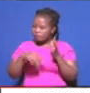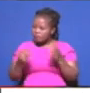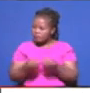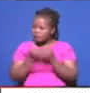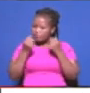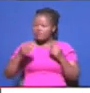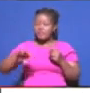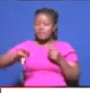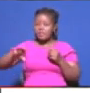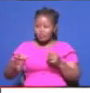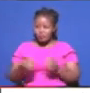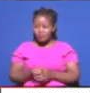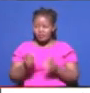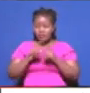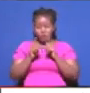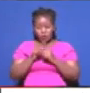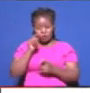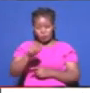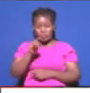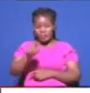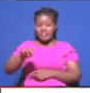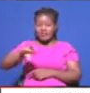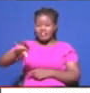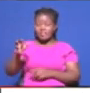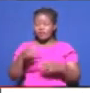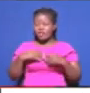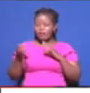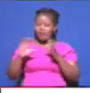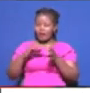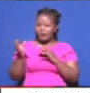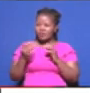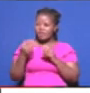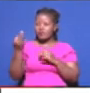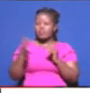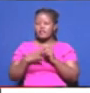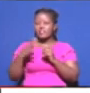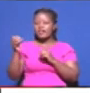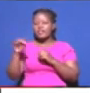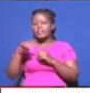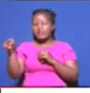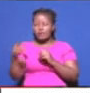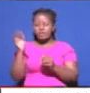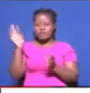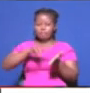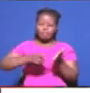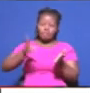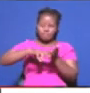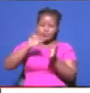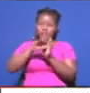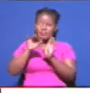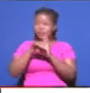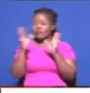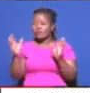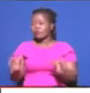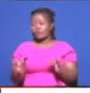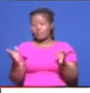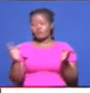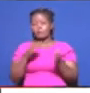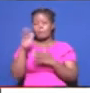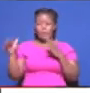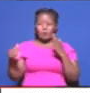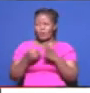for starters, is that this county has about 390,000 registered voters. Of course, they will not be going, all of them will